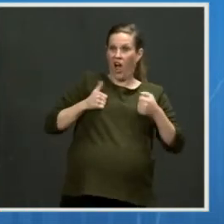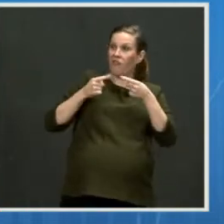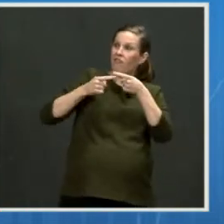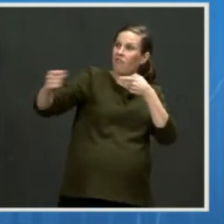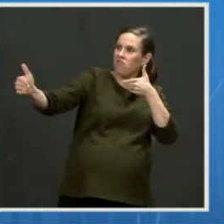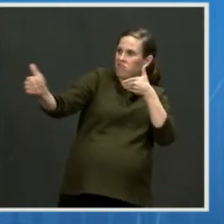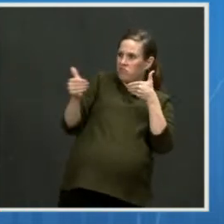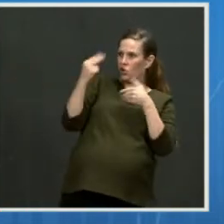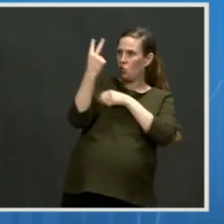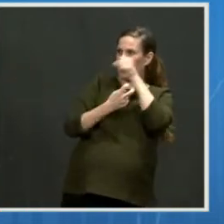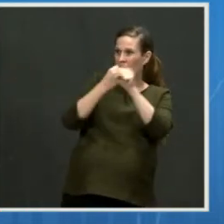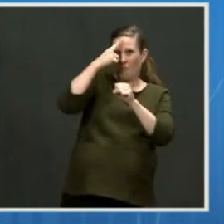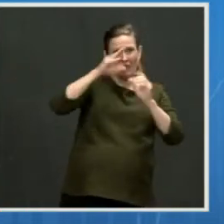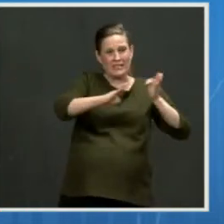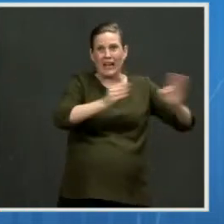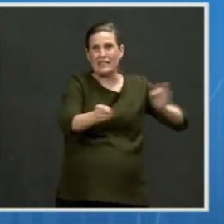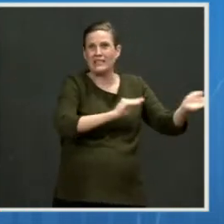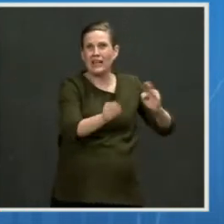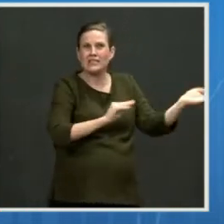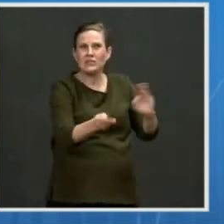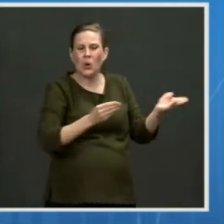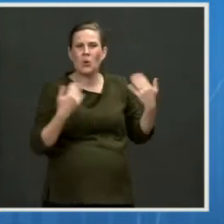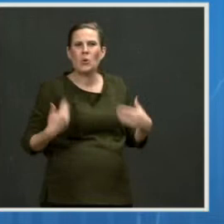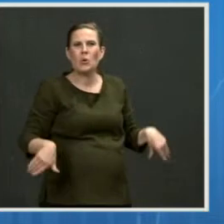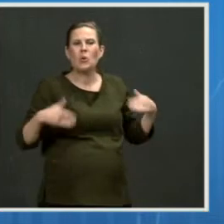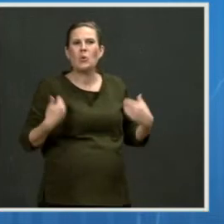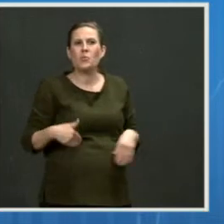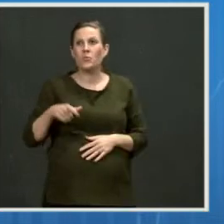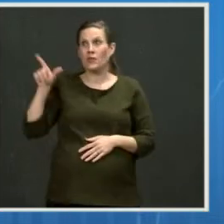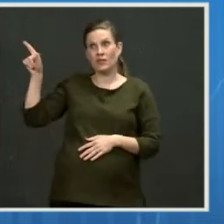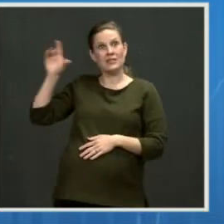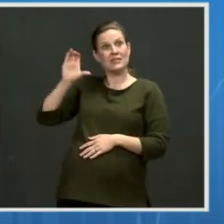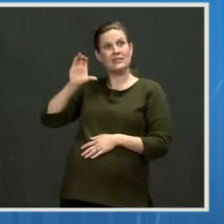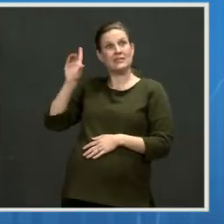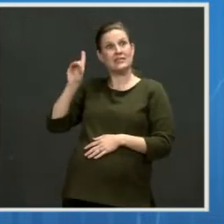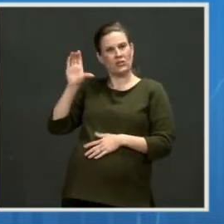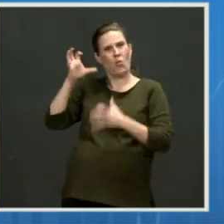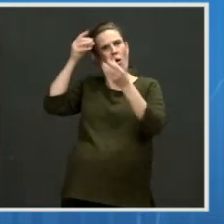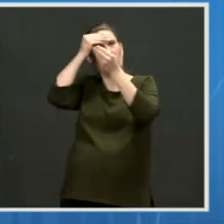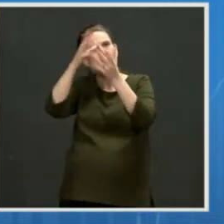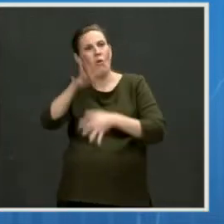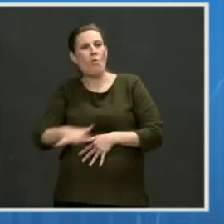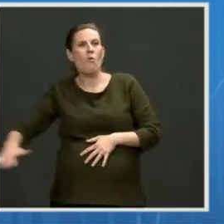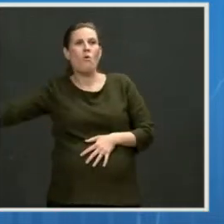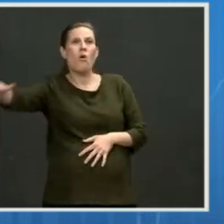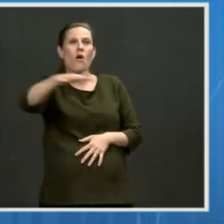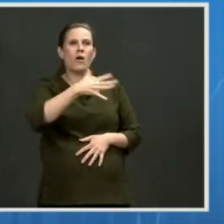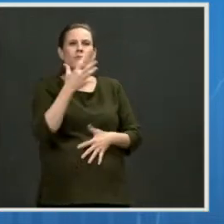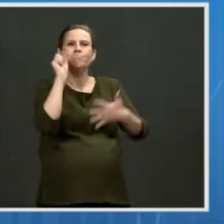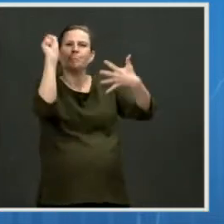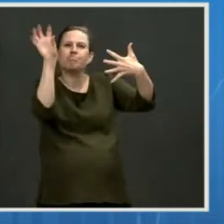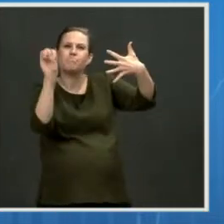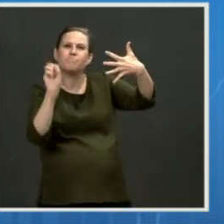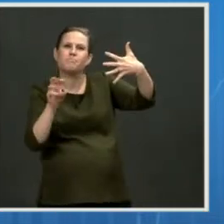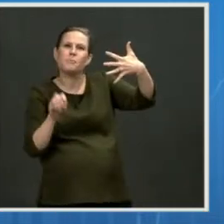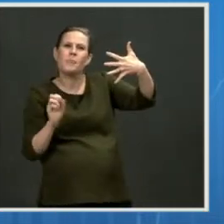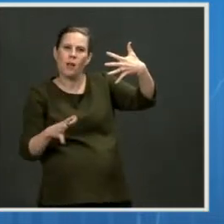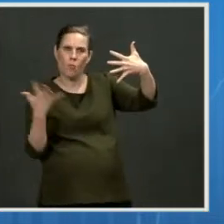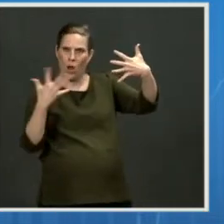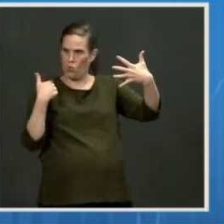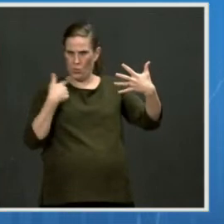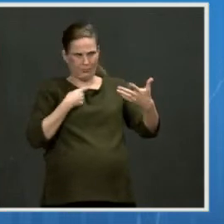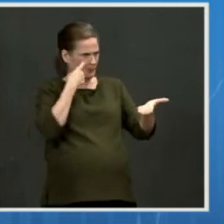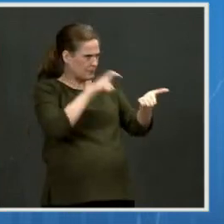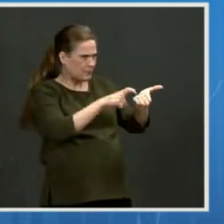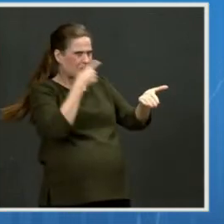Today, CDC is releasing an MMWR that provides additional detail on provisional mortality in the United States for all of